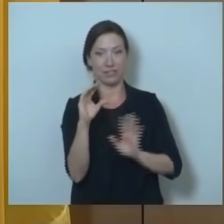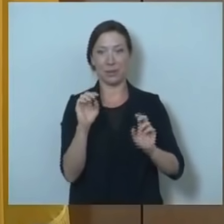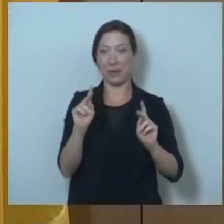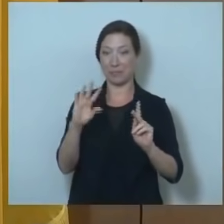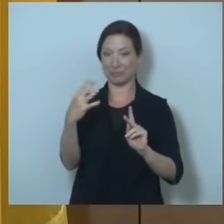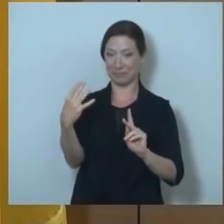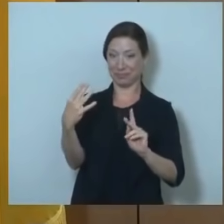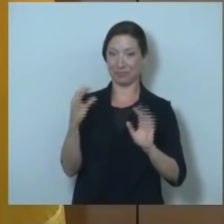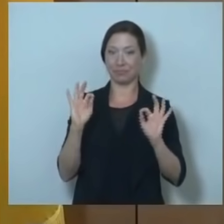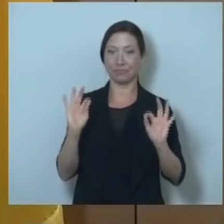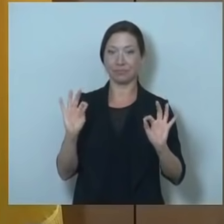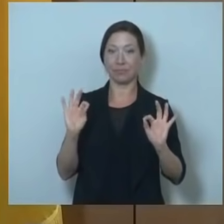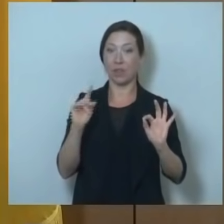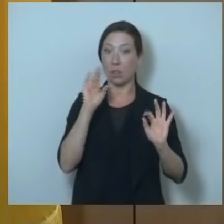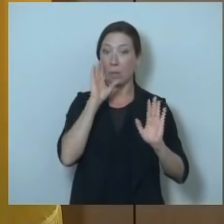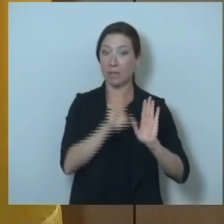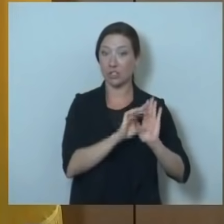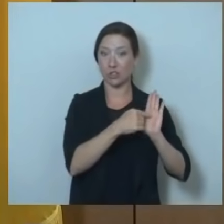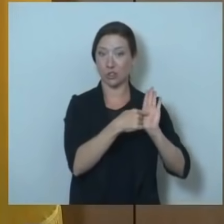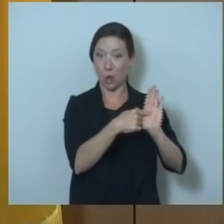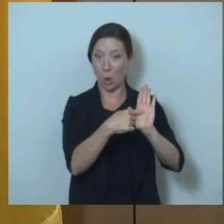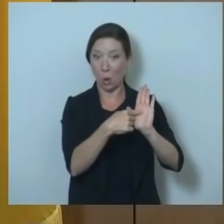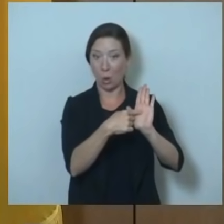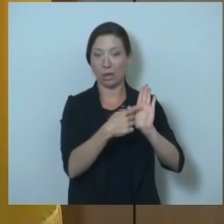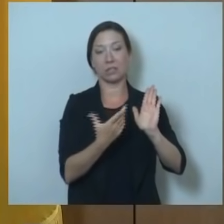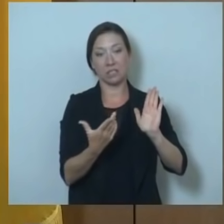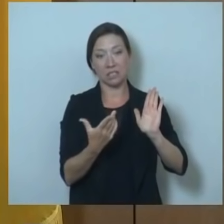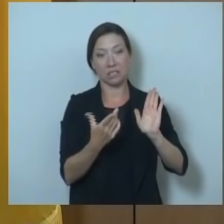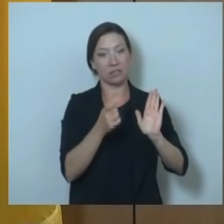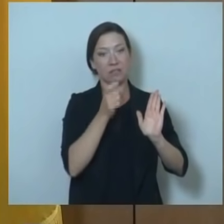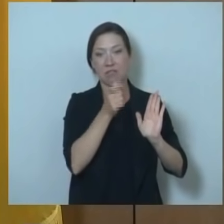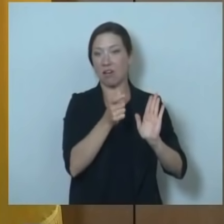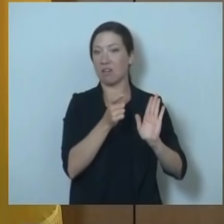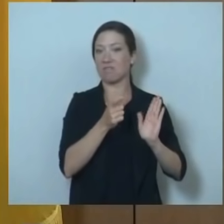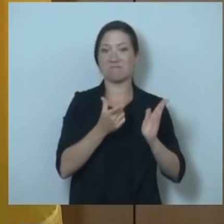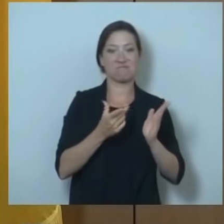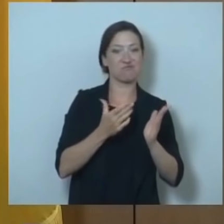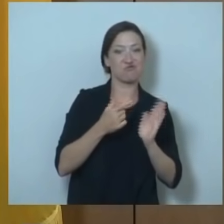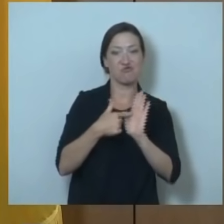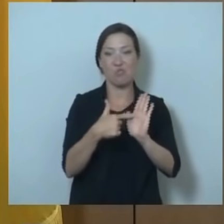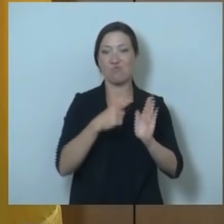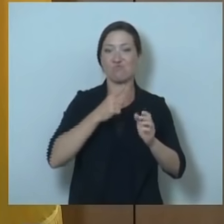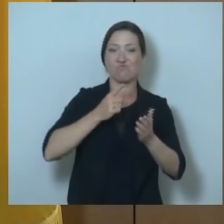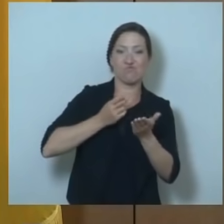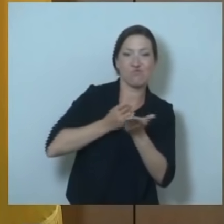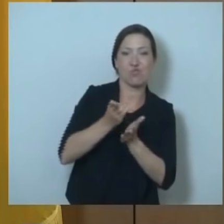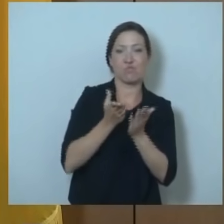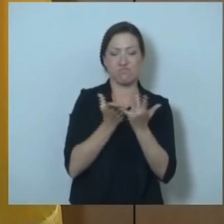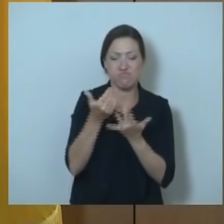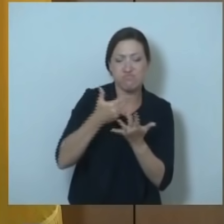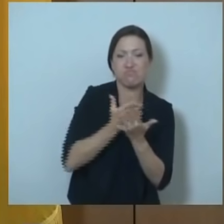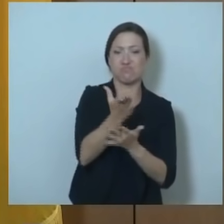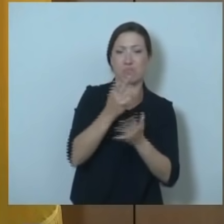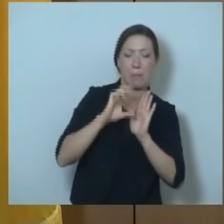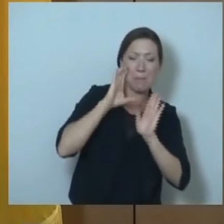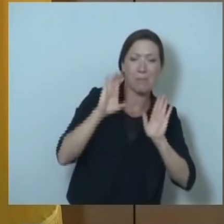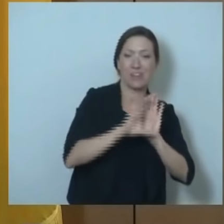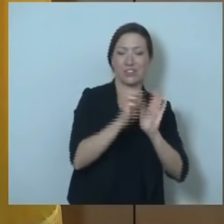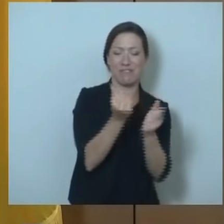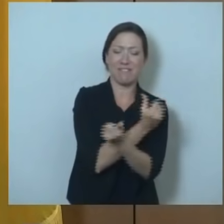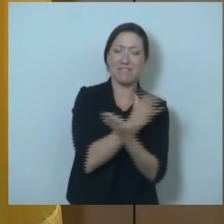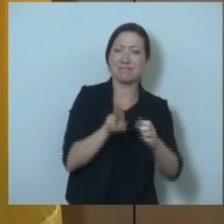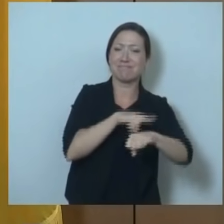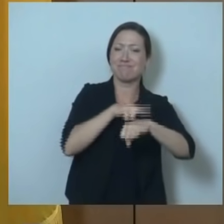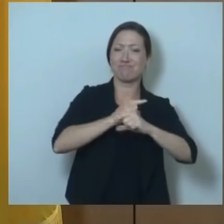Those photos do not do justice to the amount of work that the National Guard is providing. They are quite